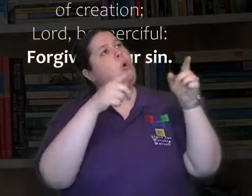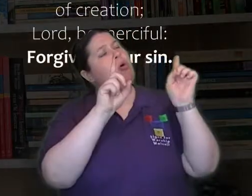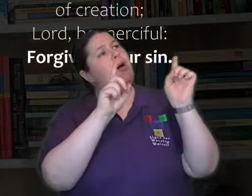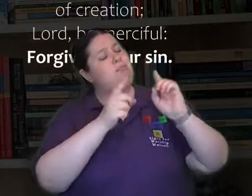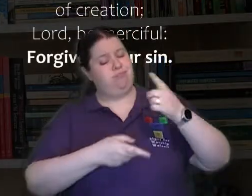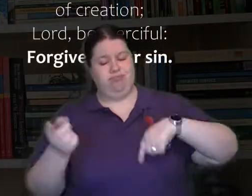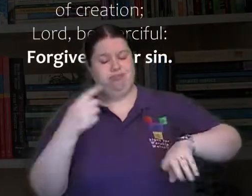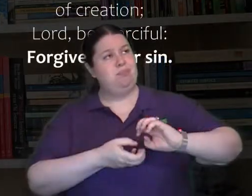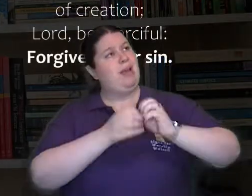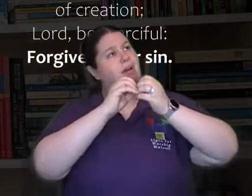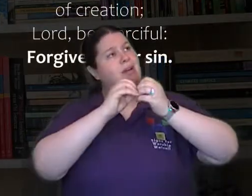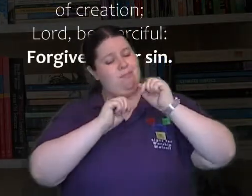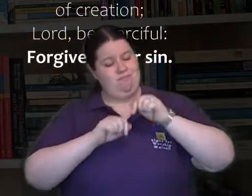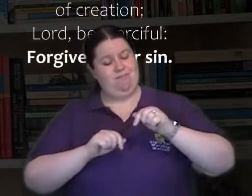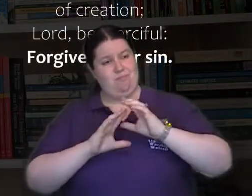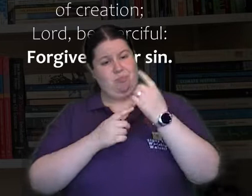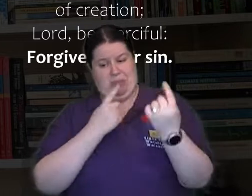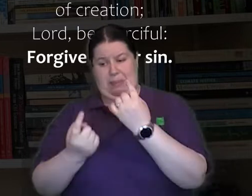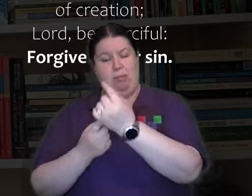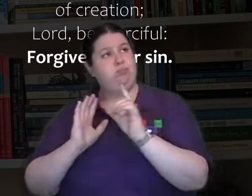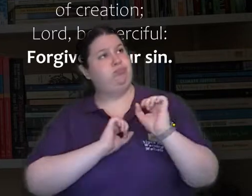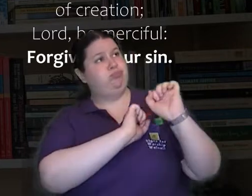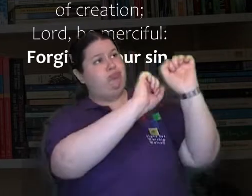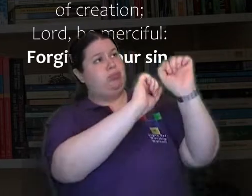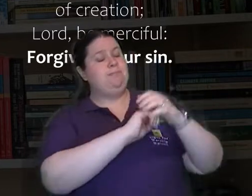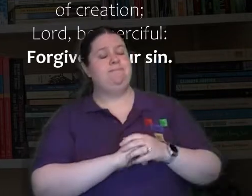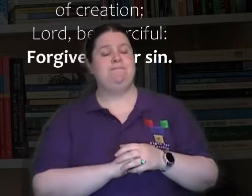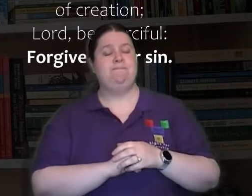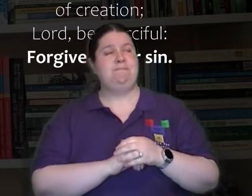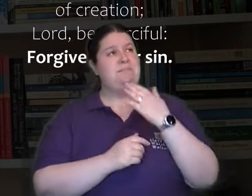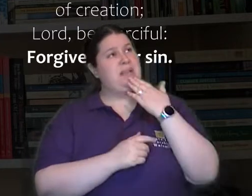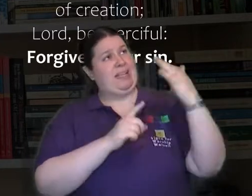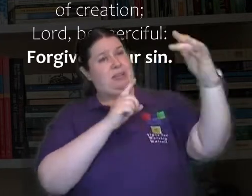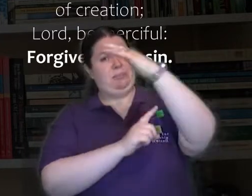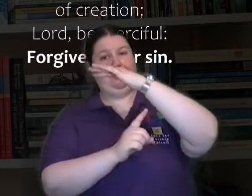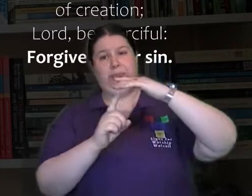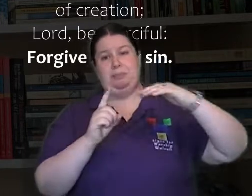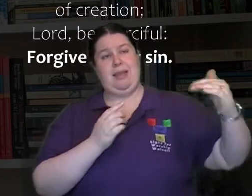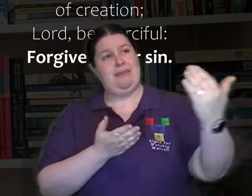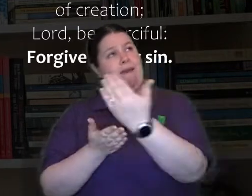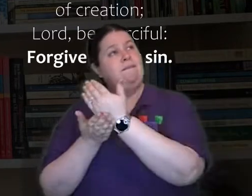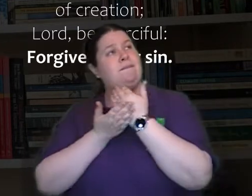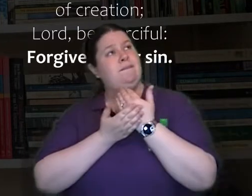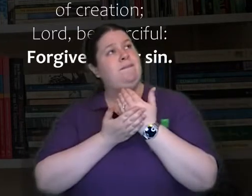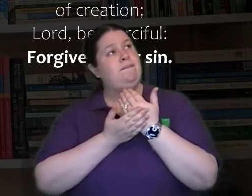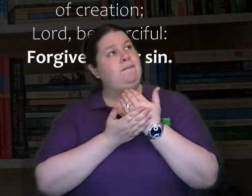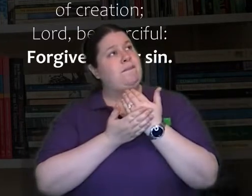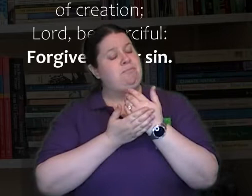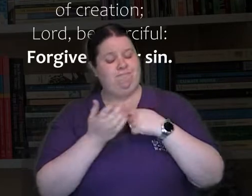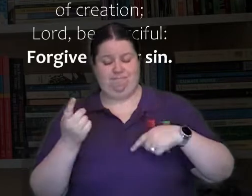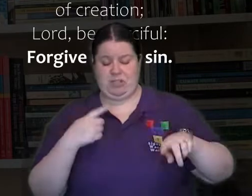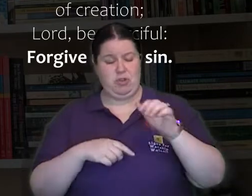Lord God, our Maker and our Redeemer, this is your world and we are your people. Come among us and save